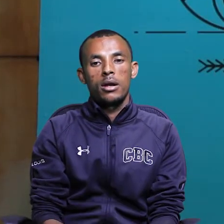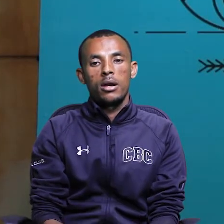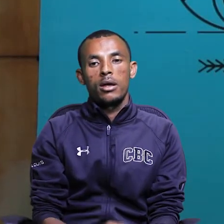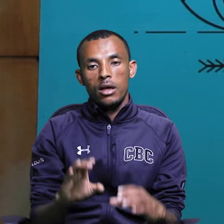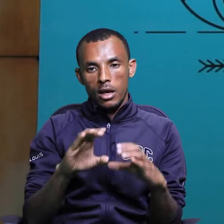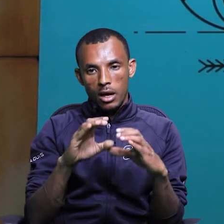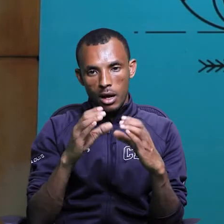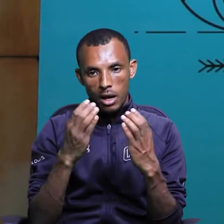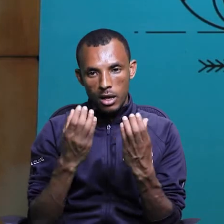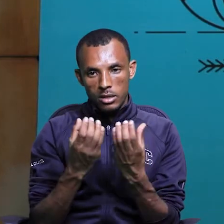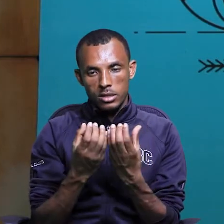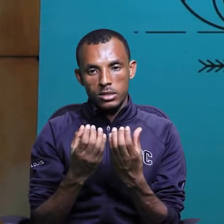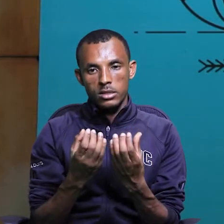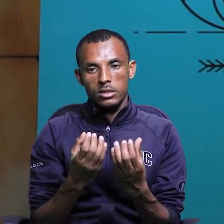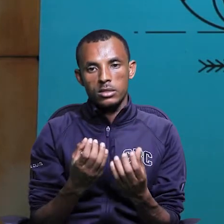class